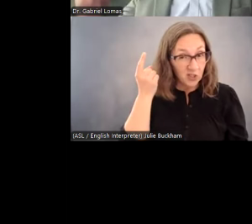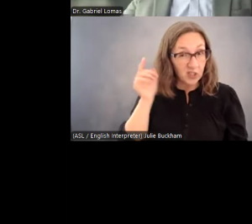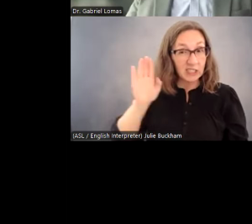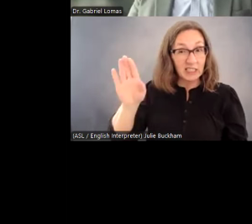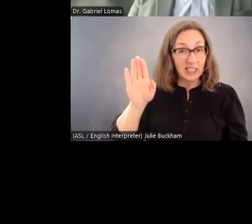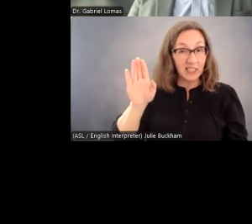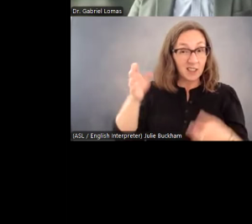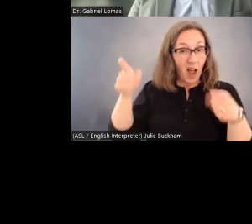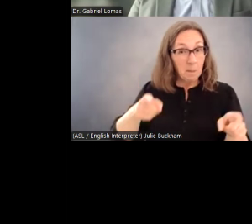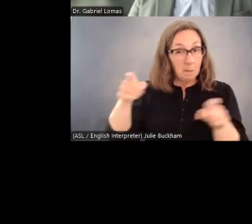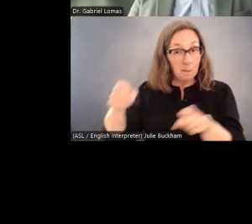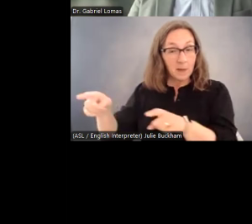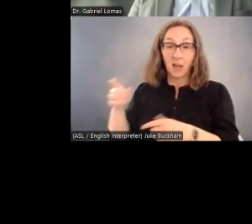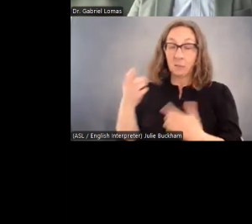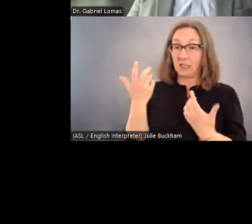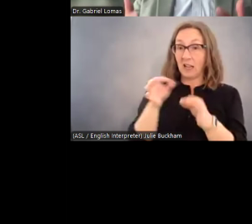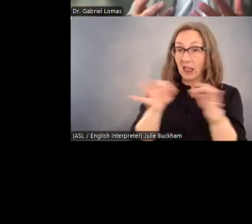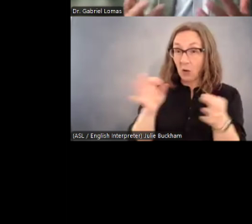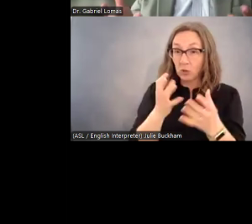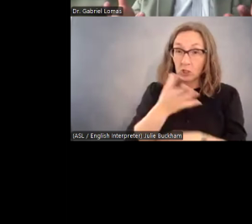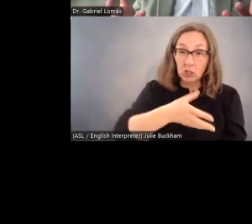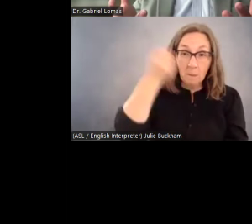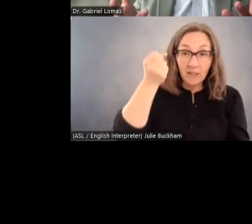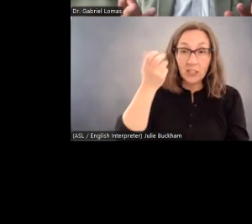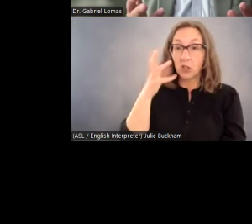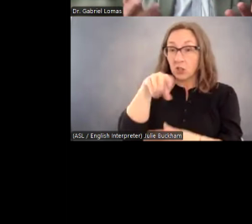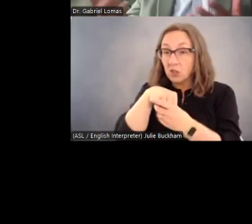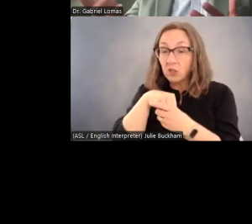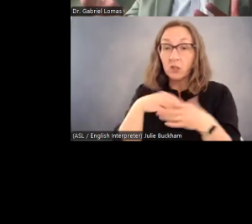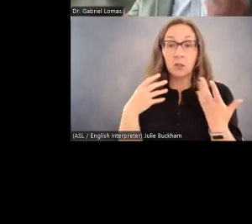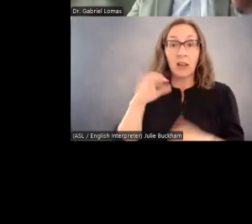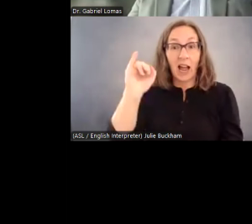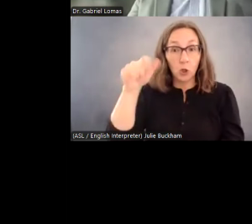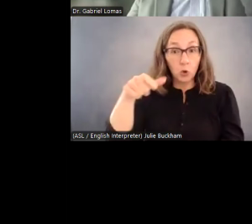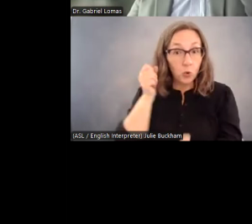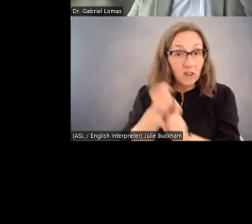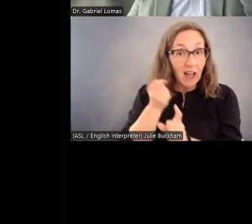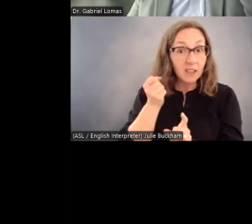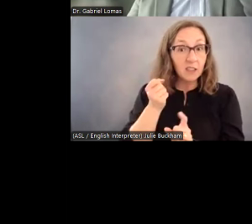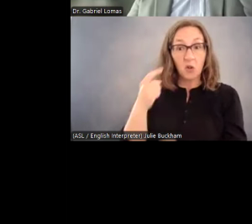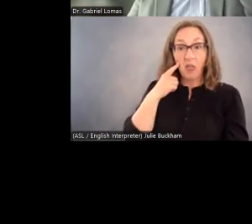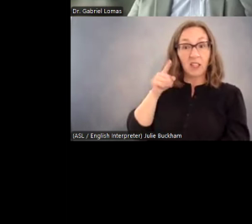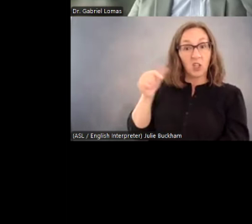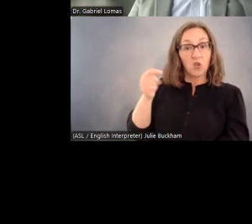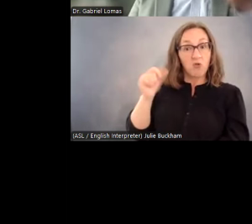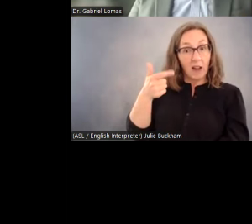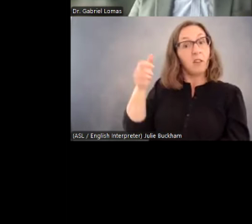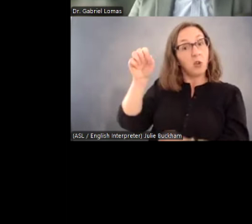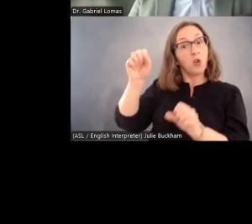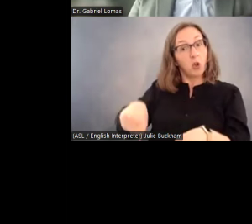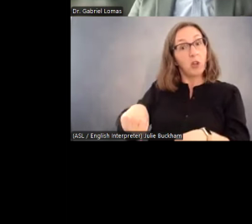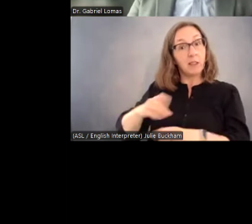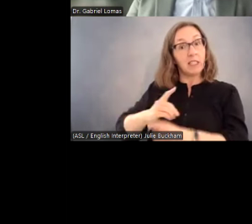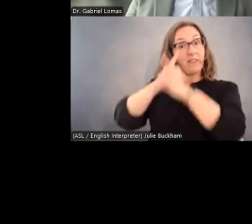deprivation contribute to this problem? Could IQ be a factor here? And do you think Greg could defend himself? Would he meet the Dusky